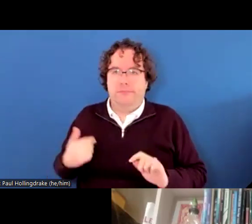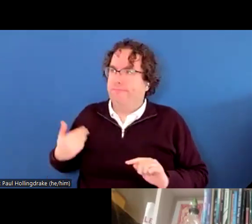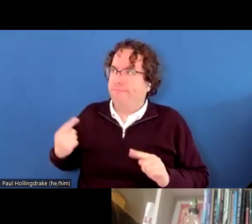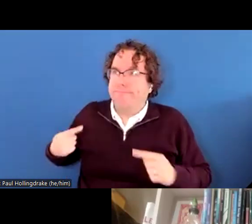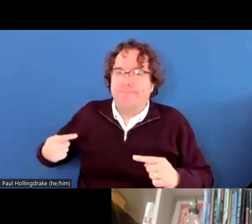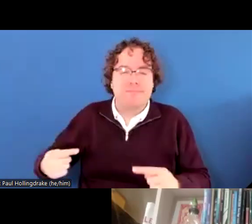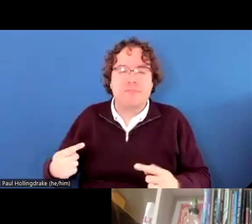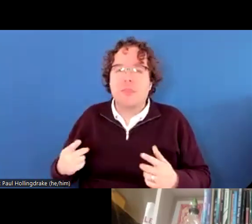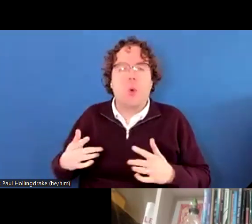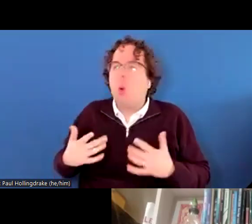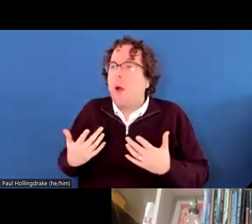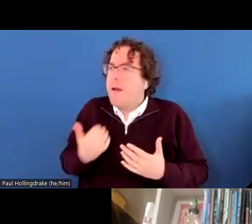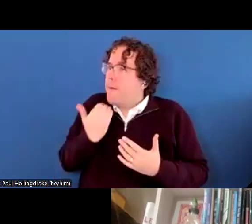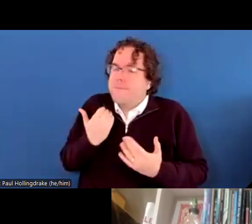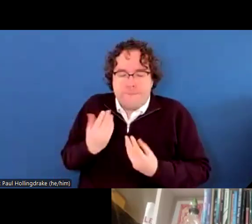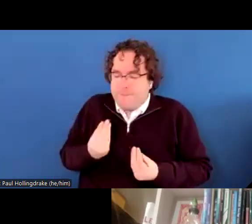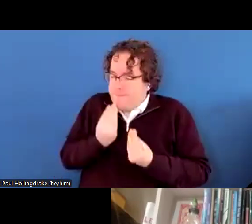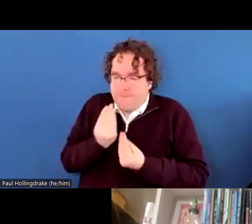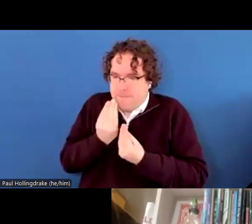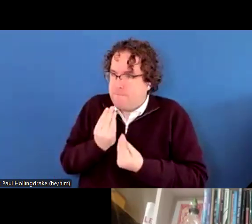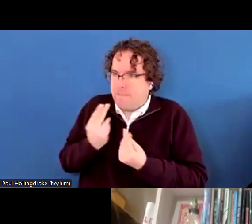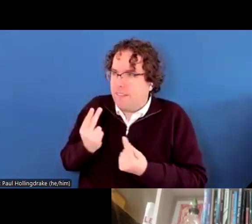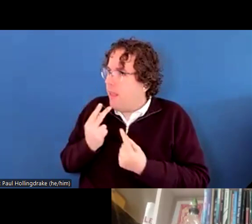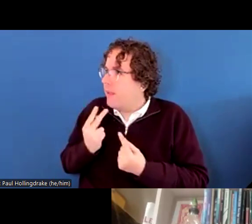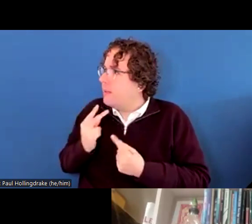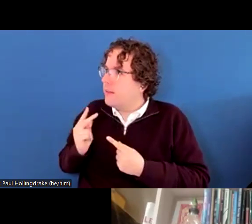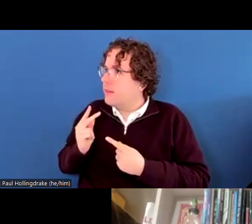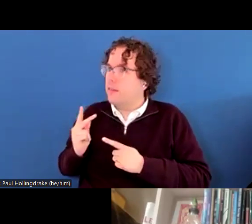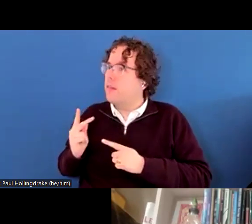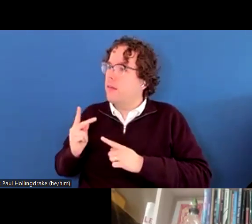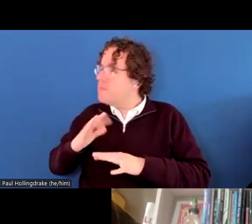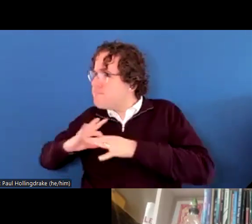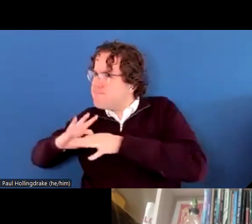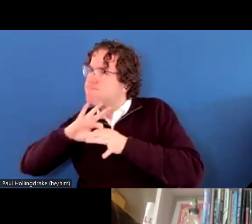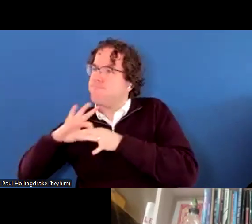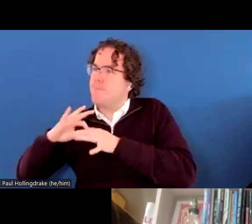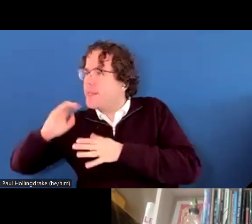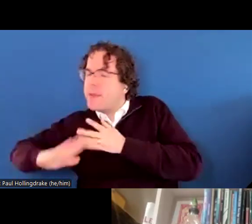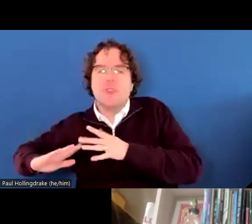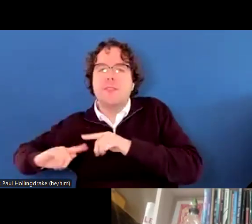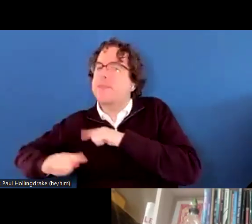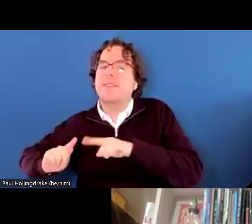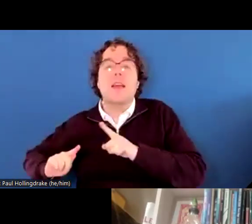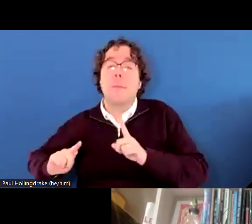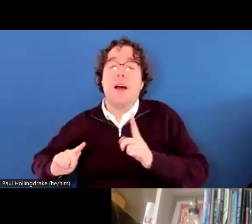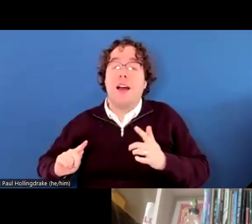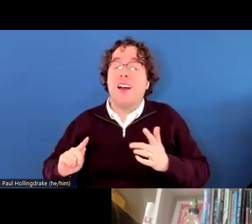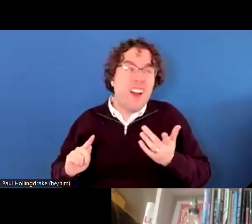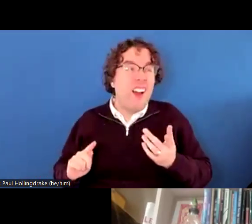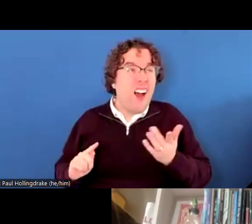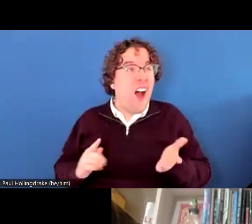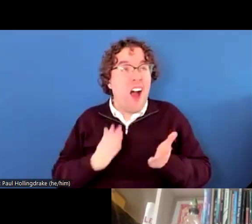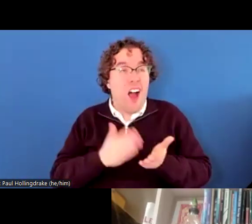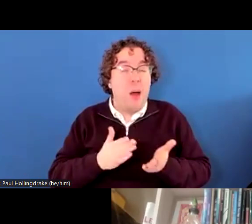behind me or enough clout to do it. And I guess I'm really glad that I did wait for that amount of time because I feel